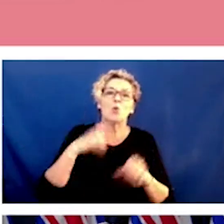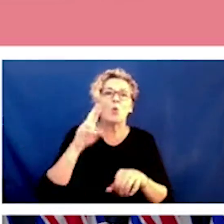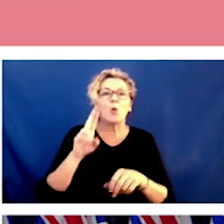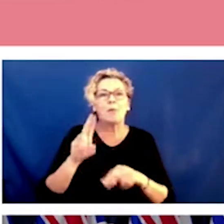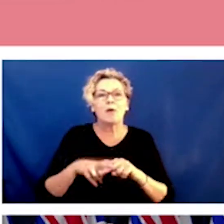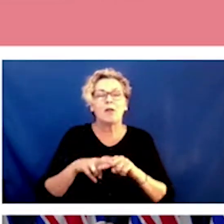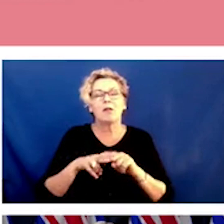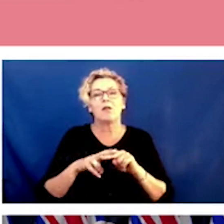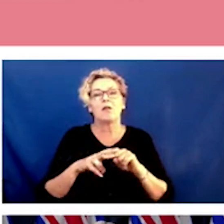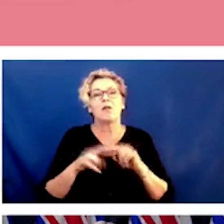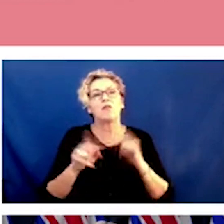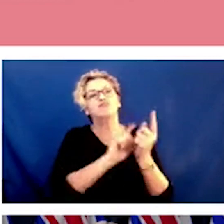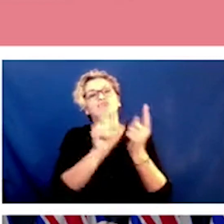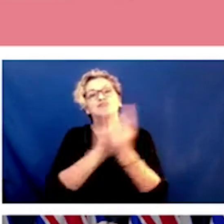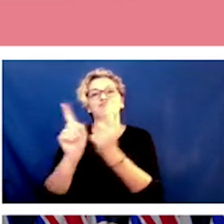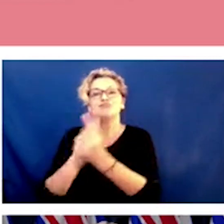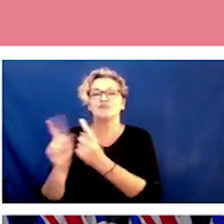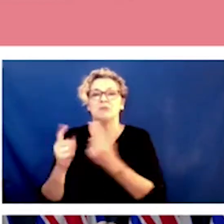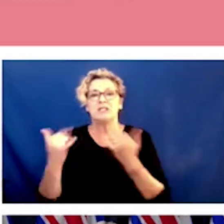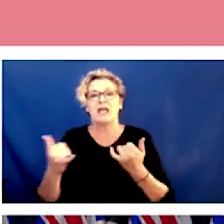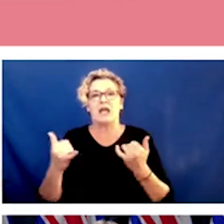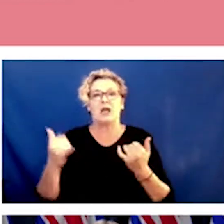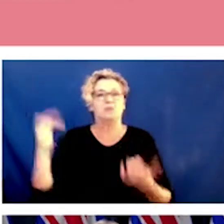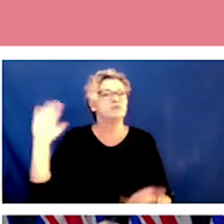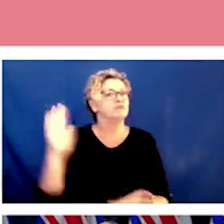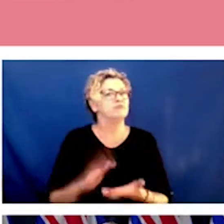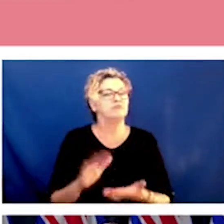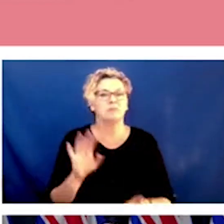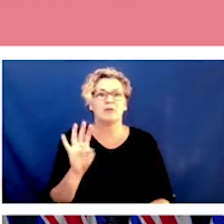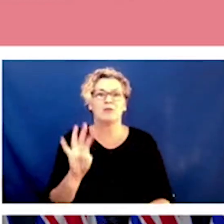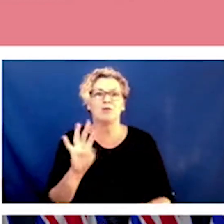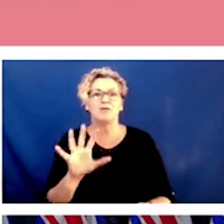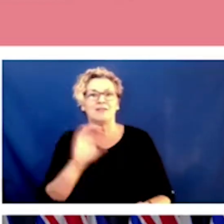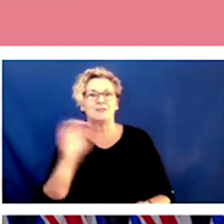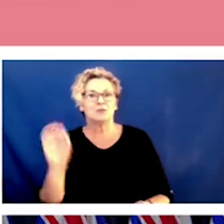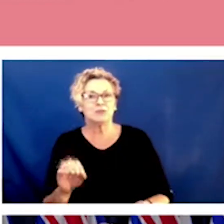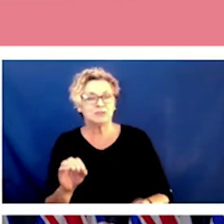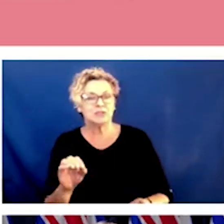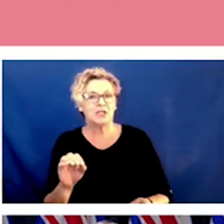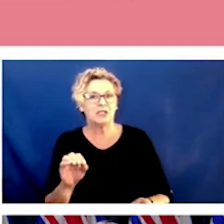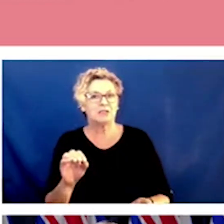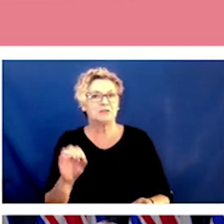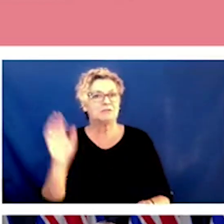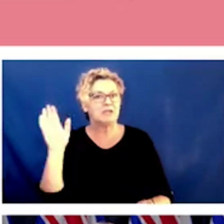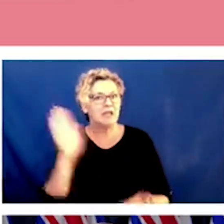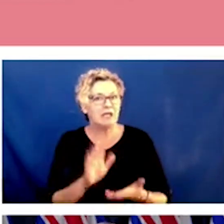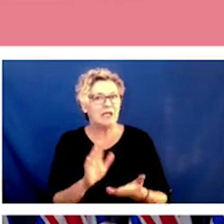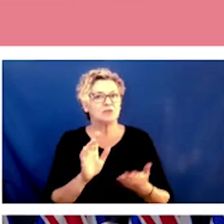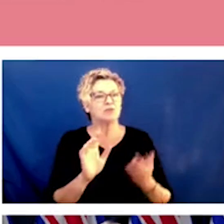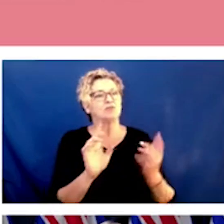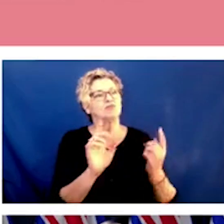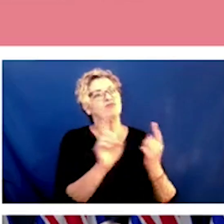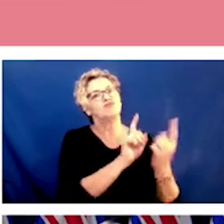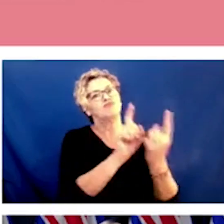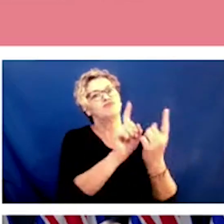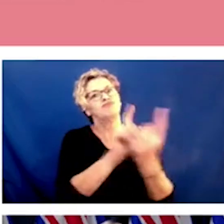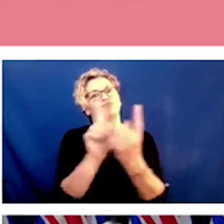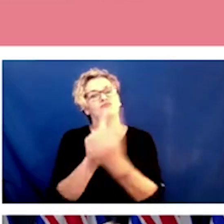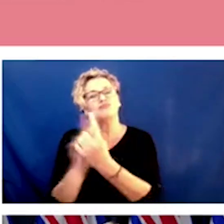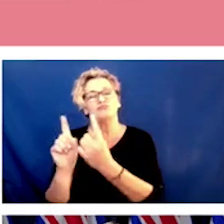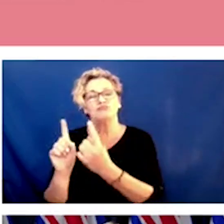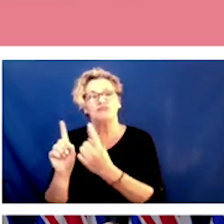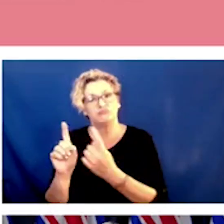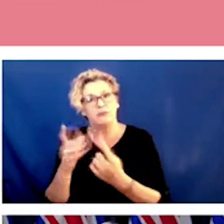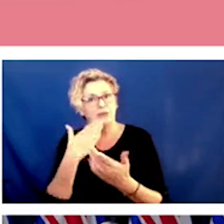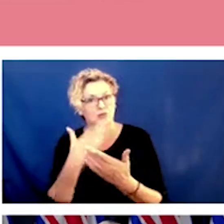person. So we know that we are at a place where we're somewhere around 45% of